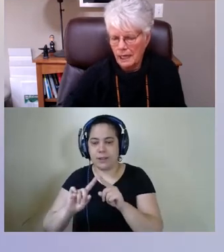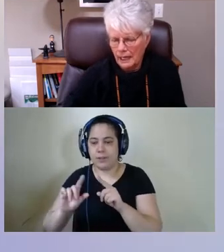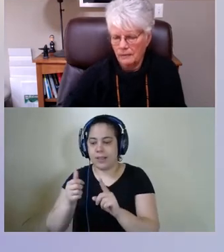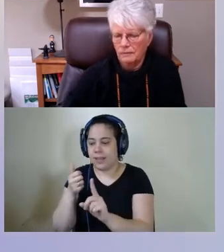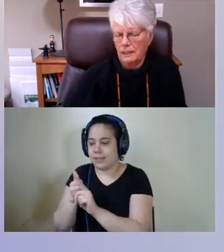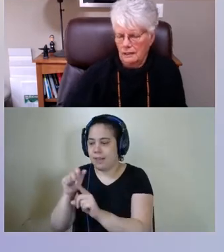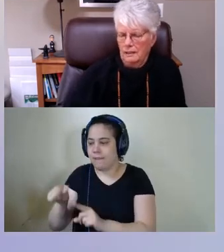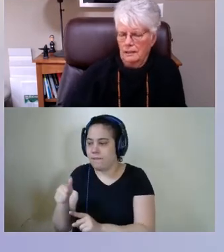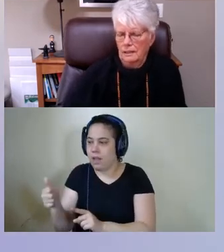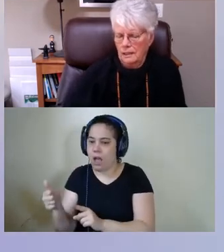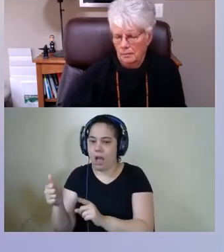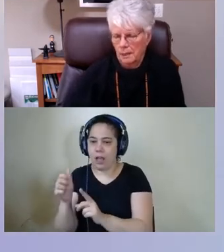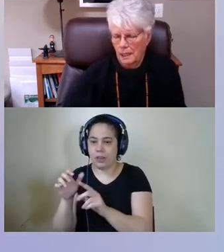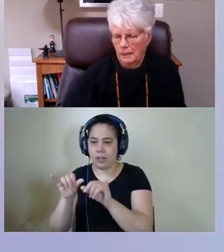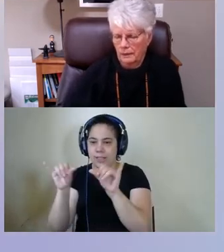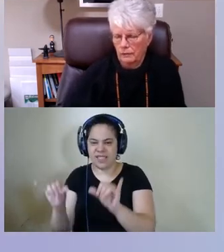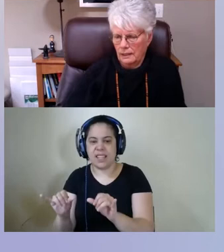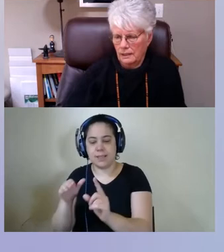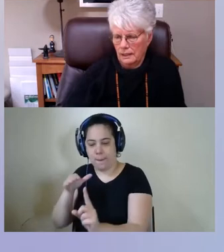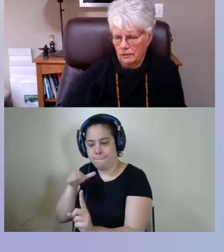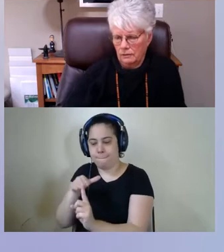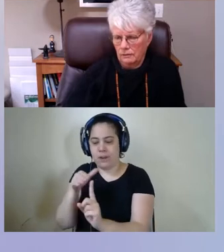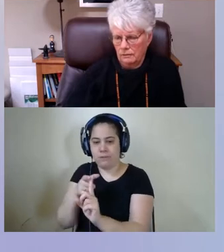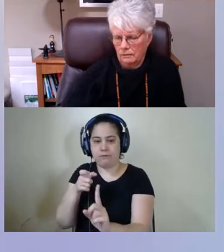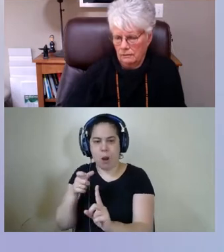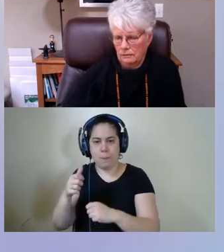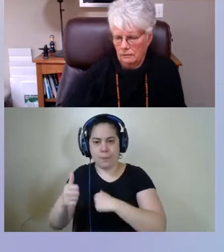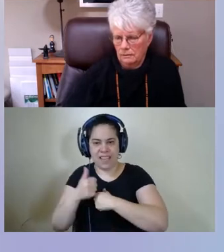been activated by the threat detection.